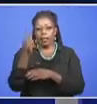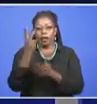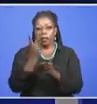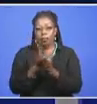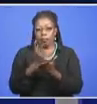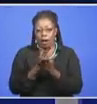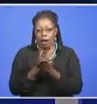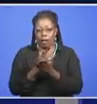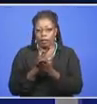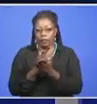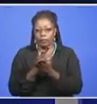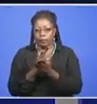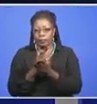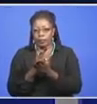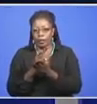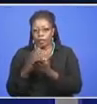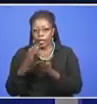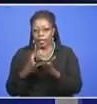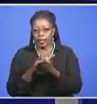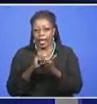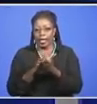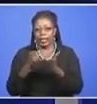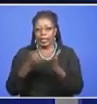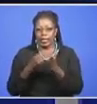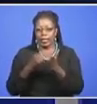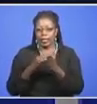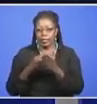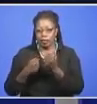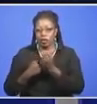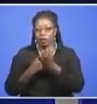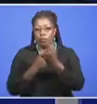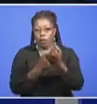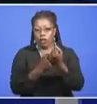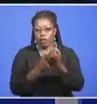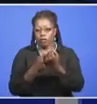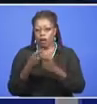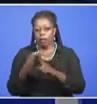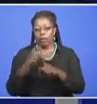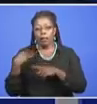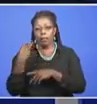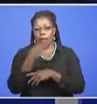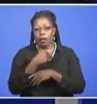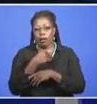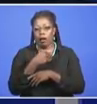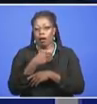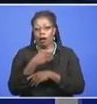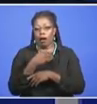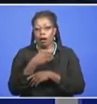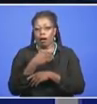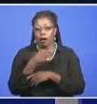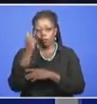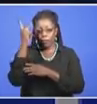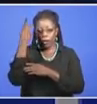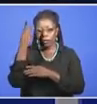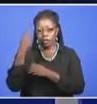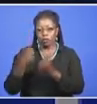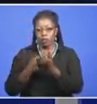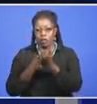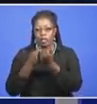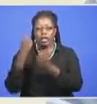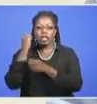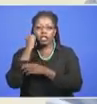and Kieran Pratt. And like you just heard, it is fully endorsed by the area's Member of Parliament, Chanel Ferguson, and corporate sponsors like